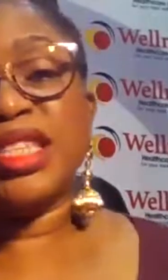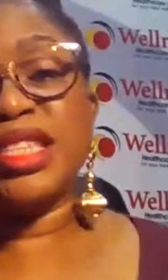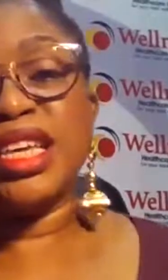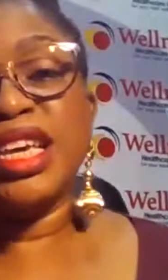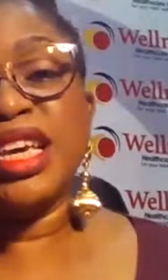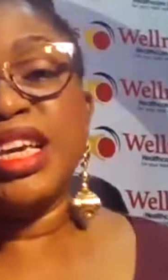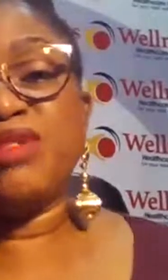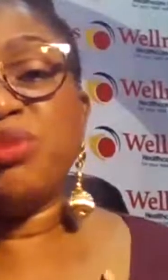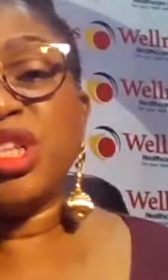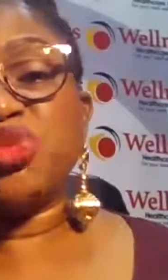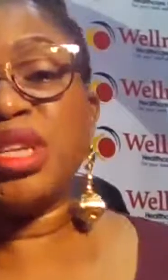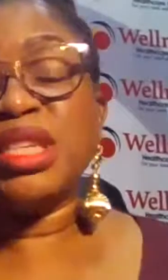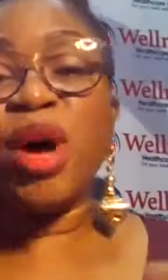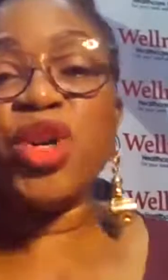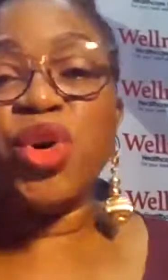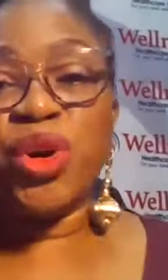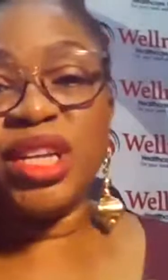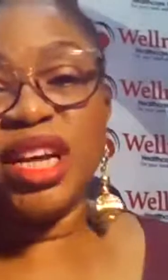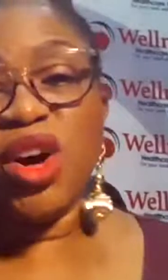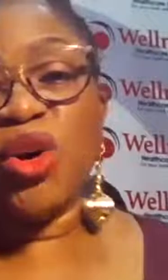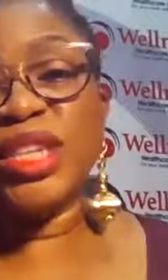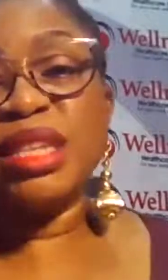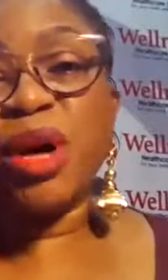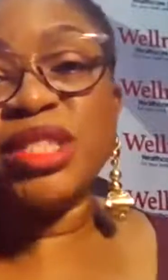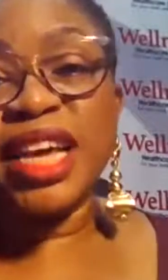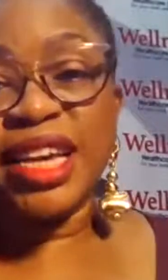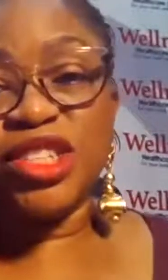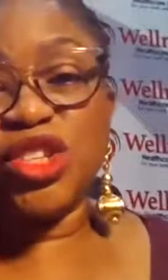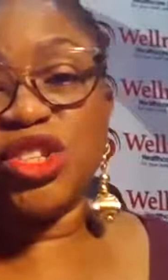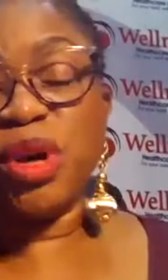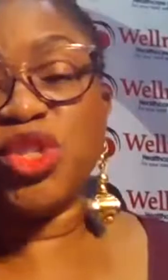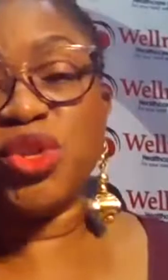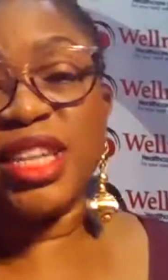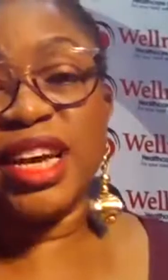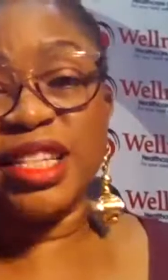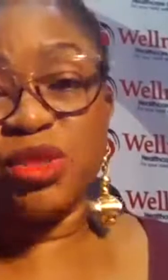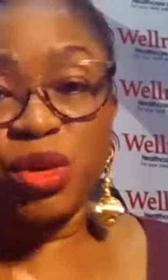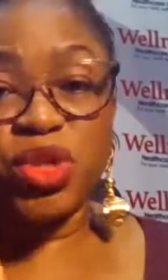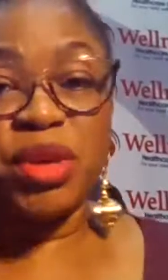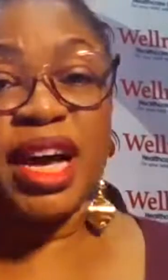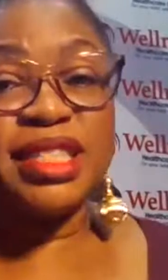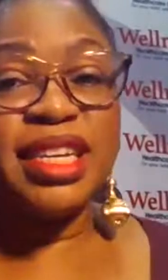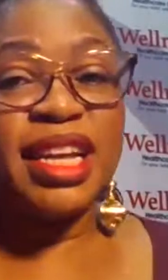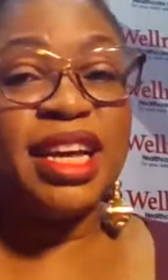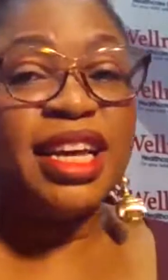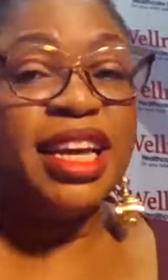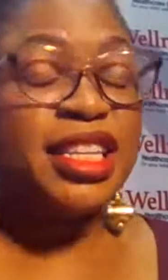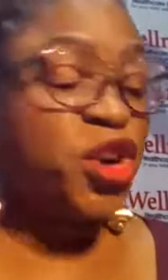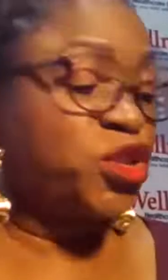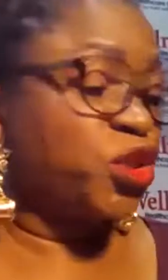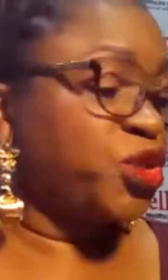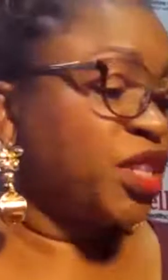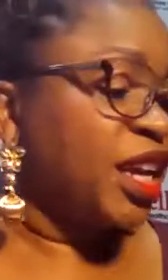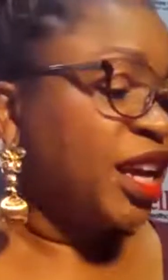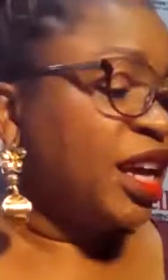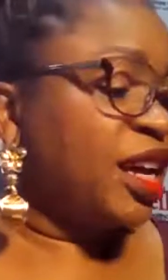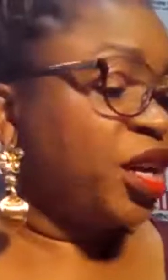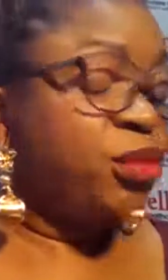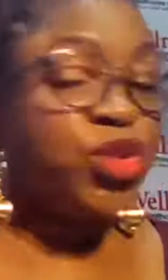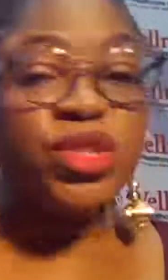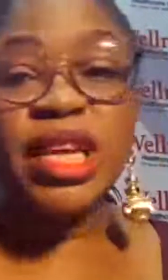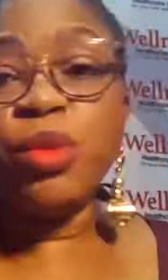of pregnancy, if the mystery is about God or is about science, is about just science. We're going to be asking her in the course of